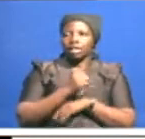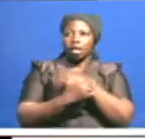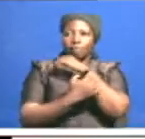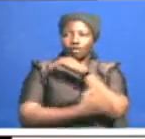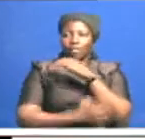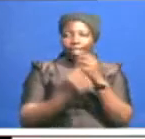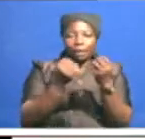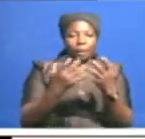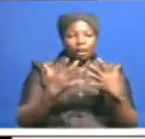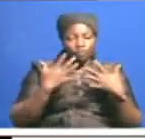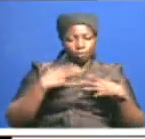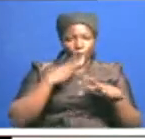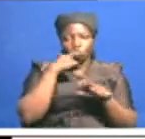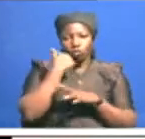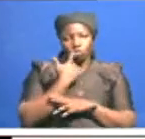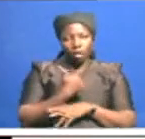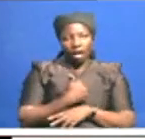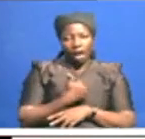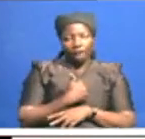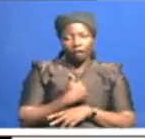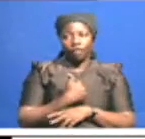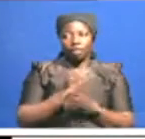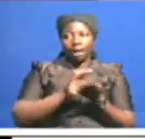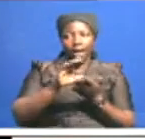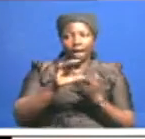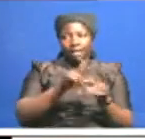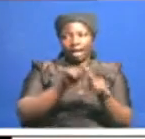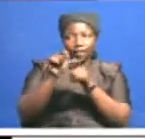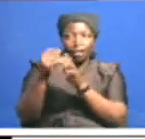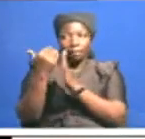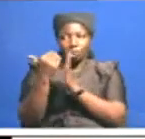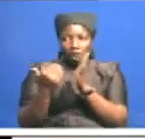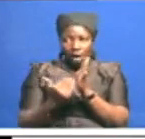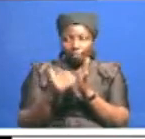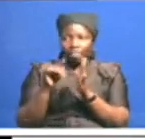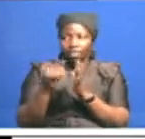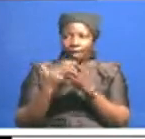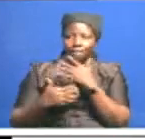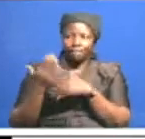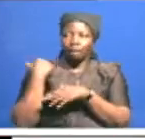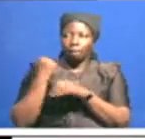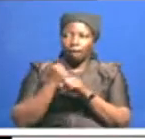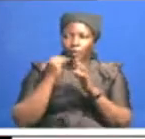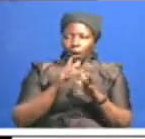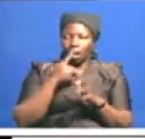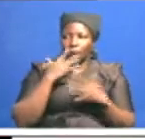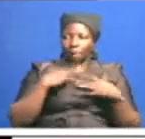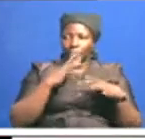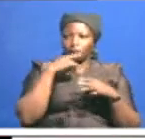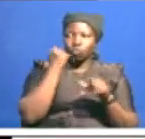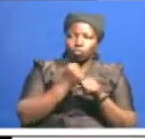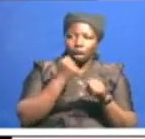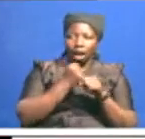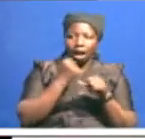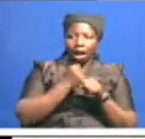people that we have on the cash transfer program are former workers, people who worked, but